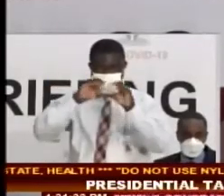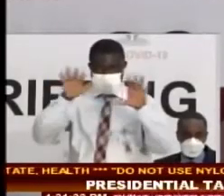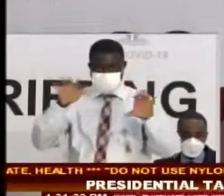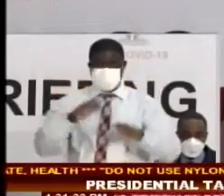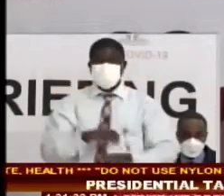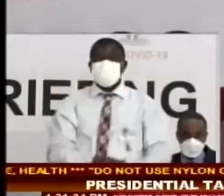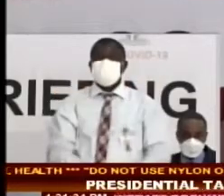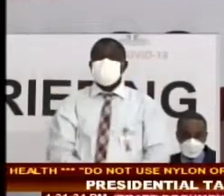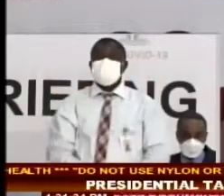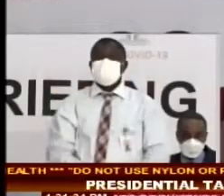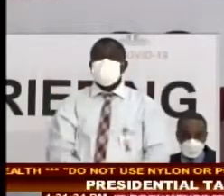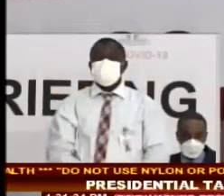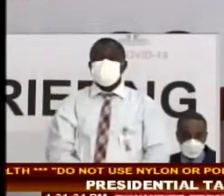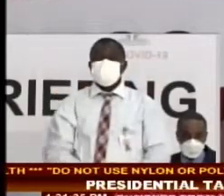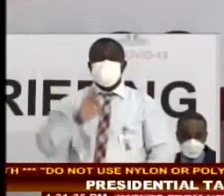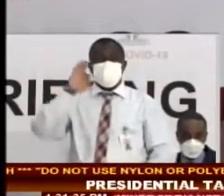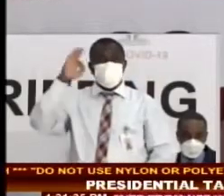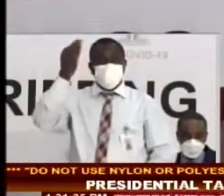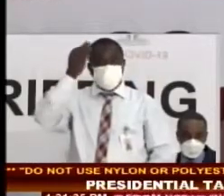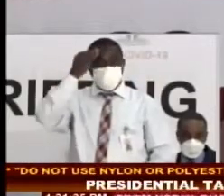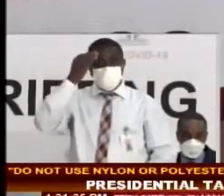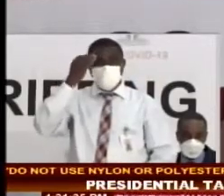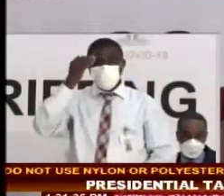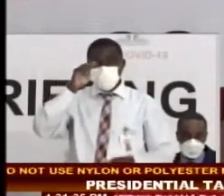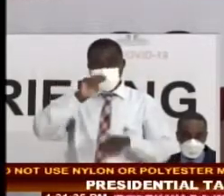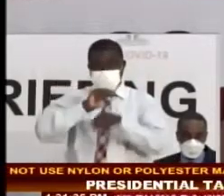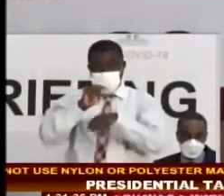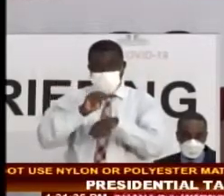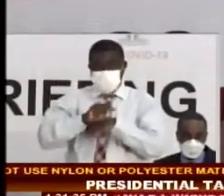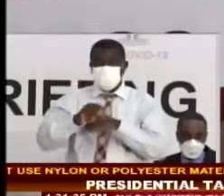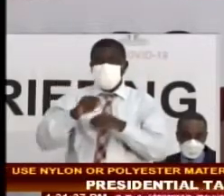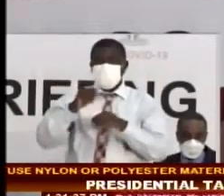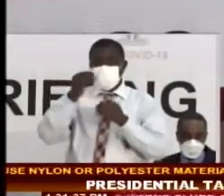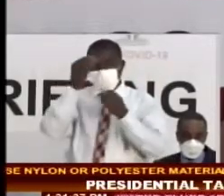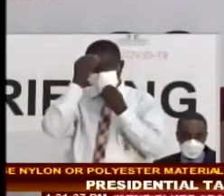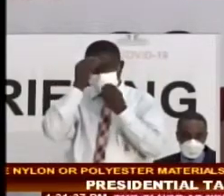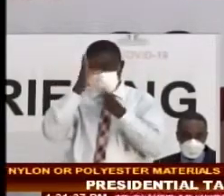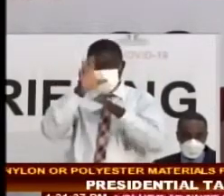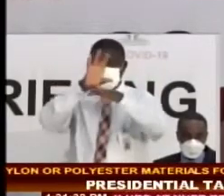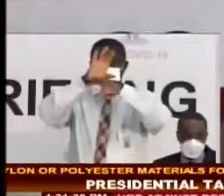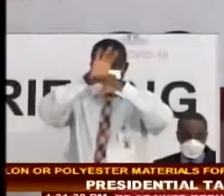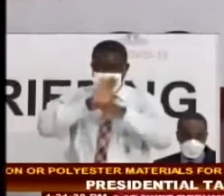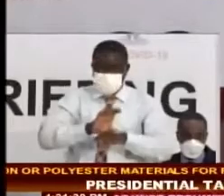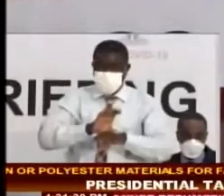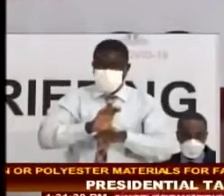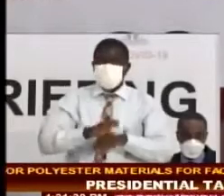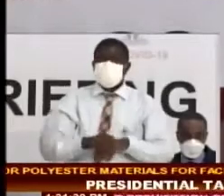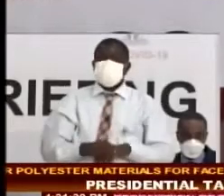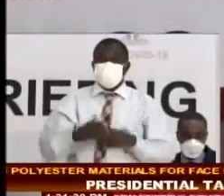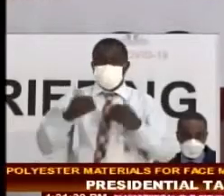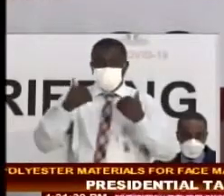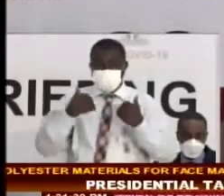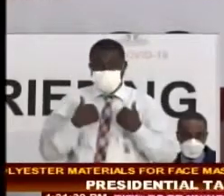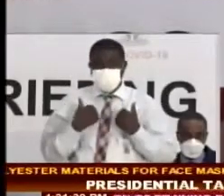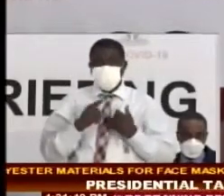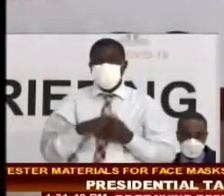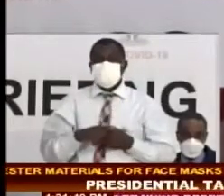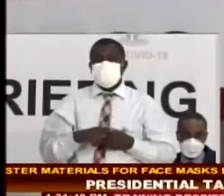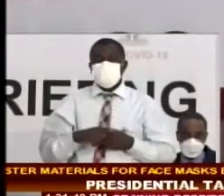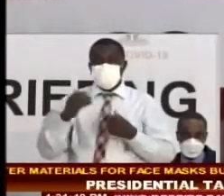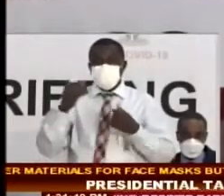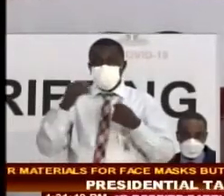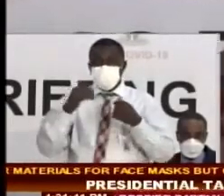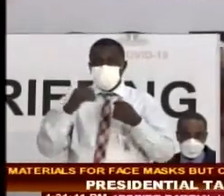of Information and Culture and its agencies have ramped up the public enlightenment